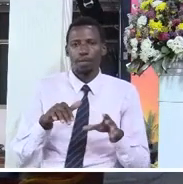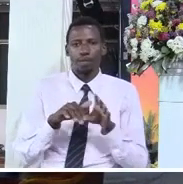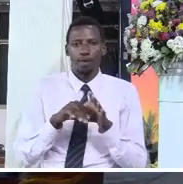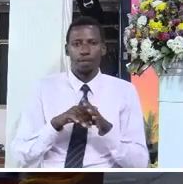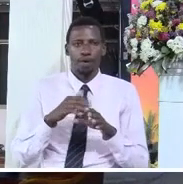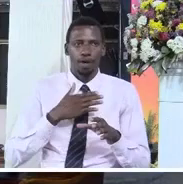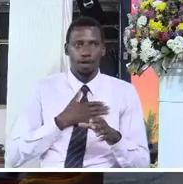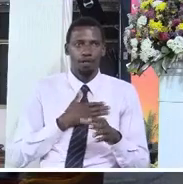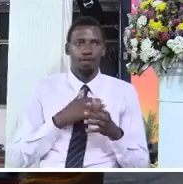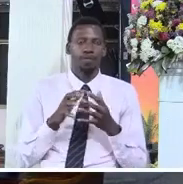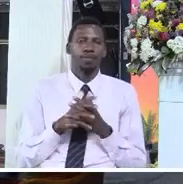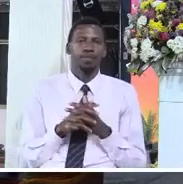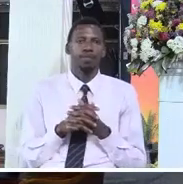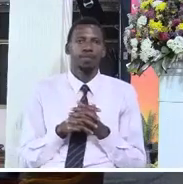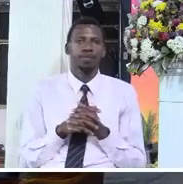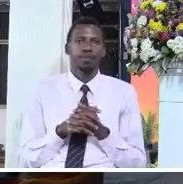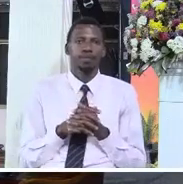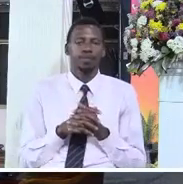members.